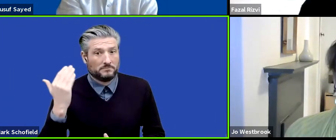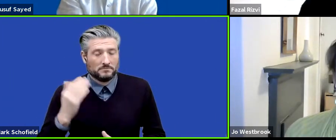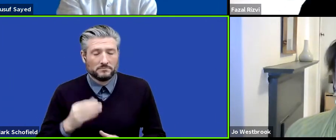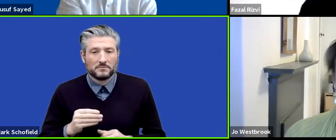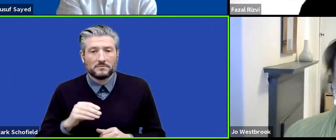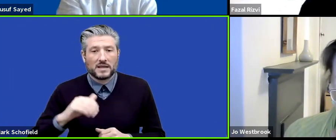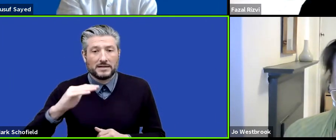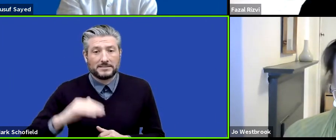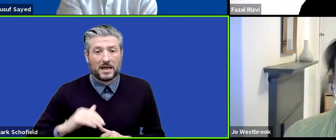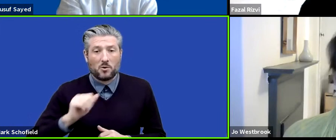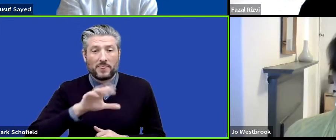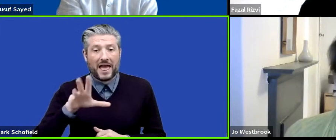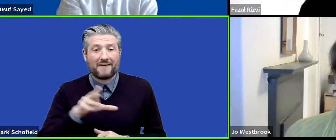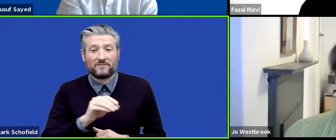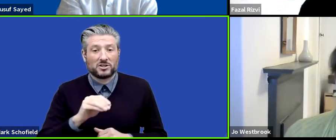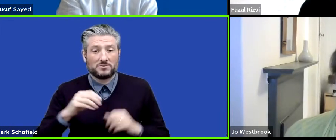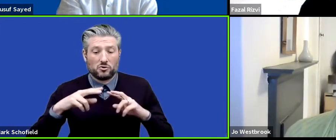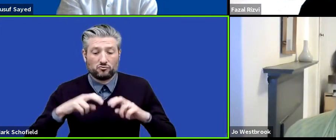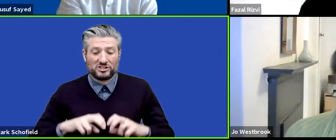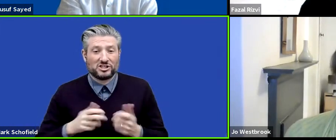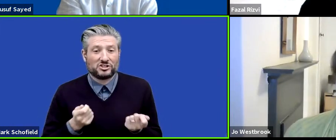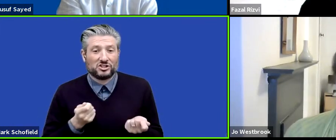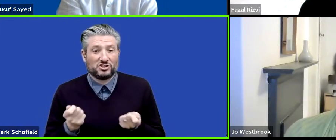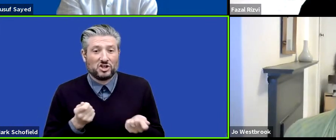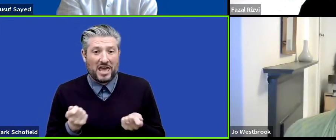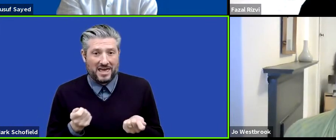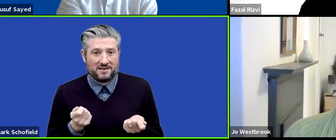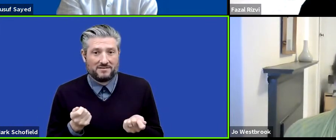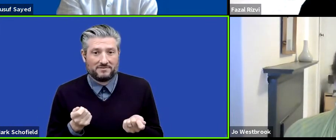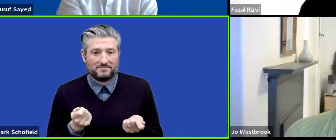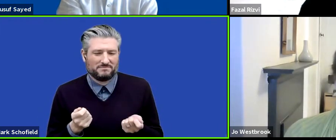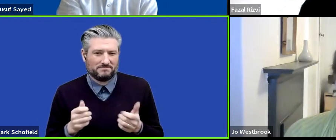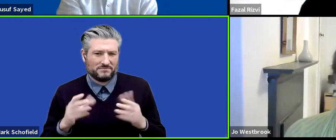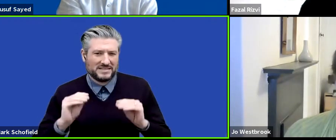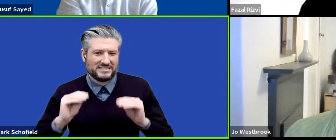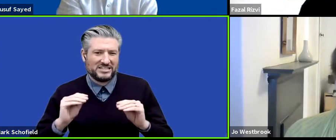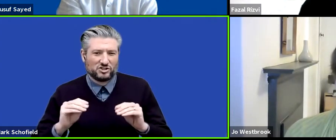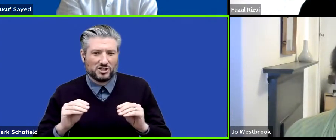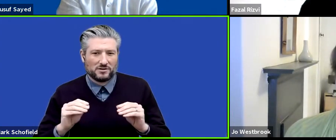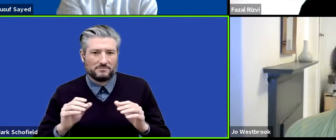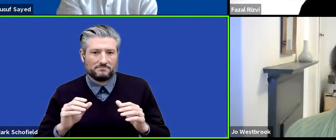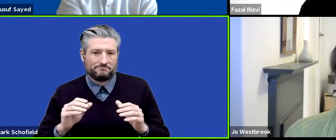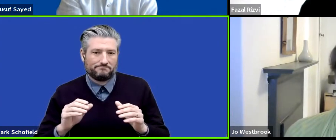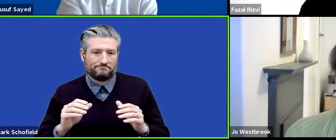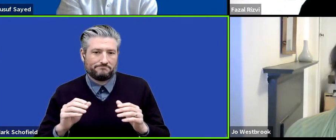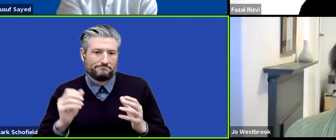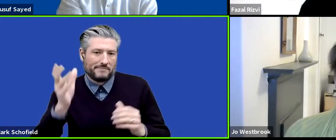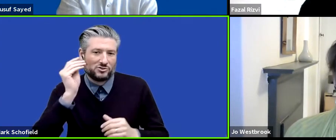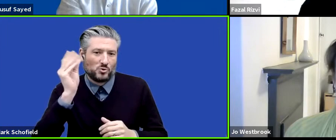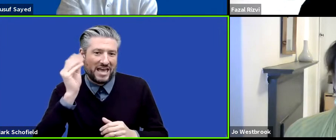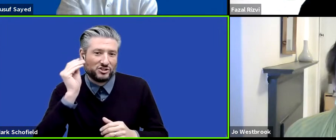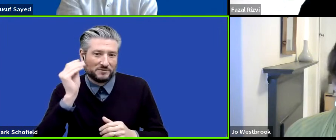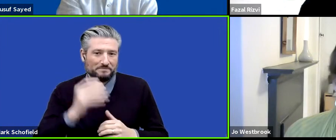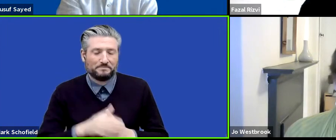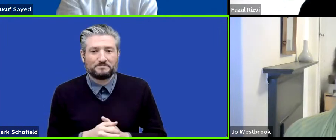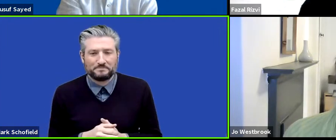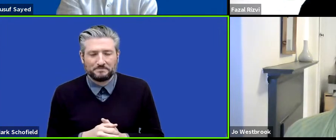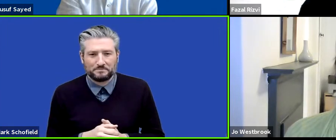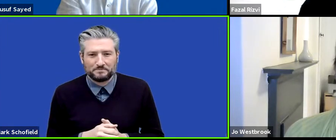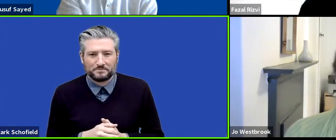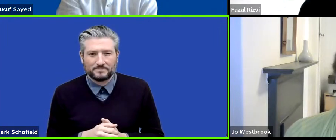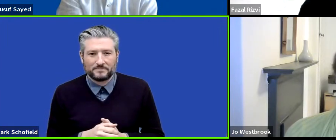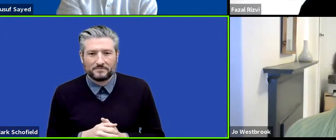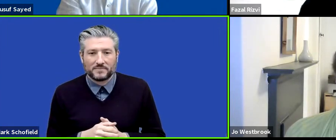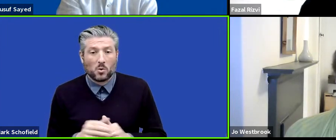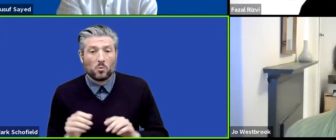Teacher Education and the founding director of the Centre for International Teacher Education at the Cape Peninsula University of